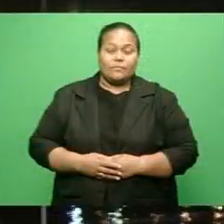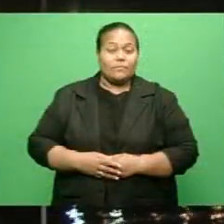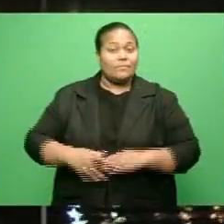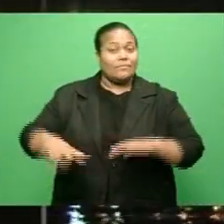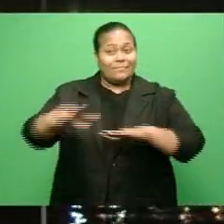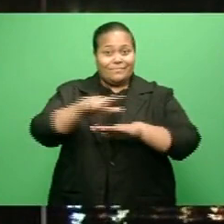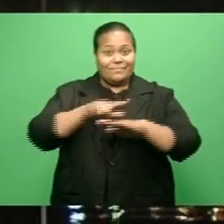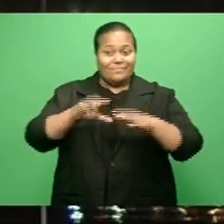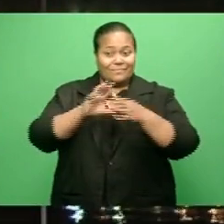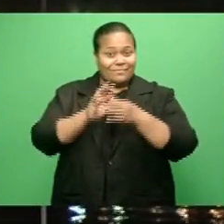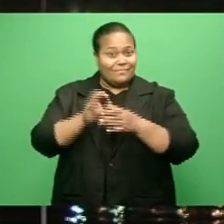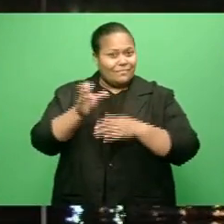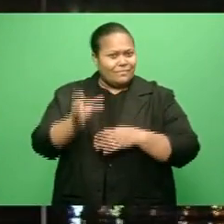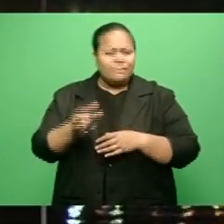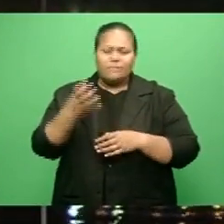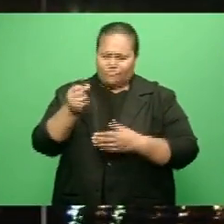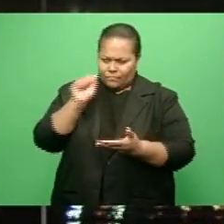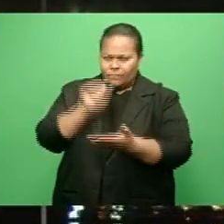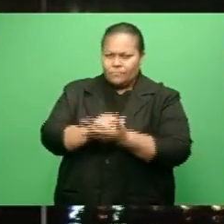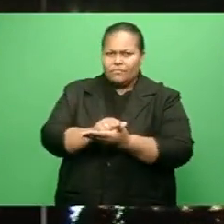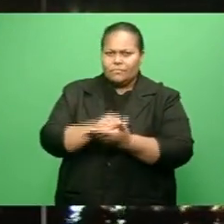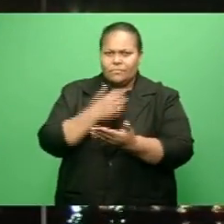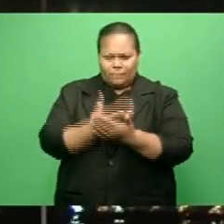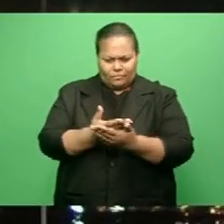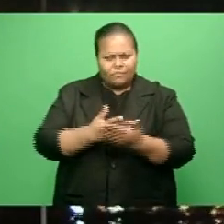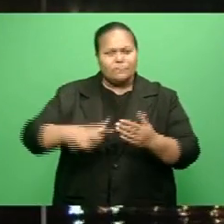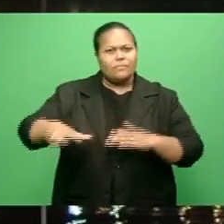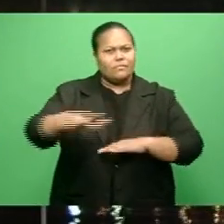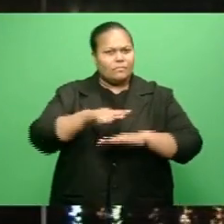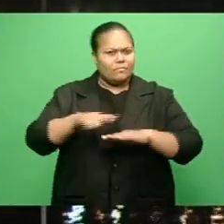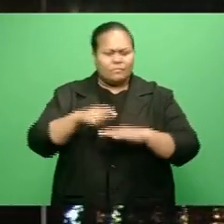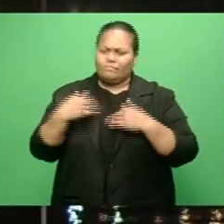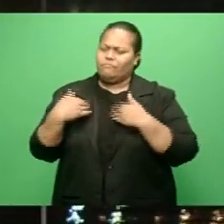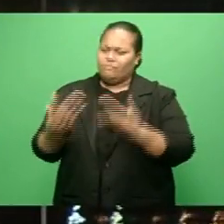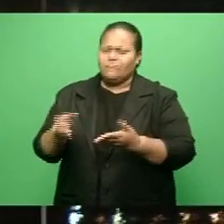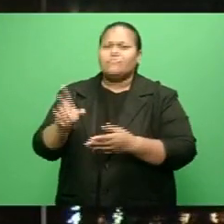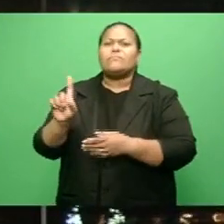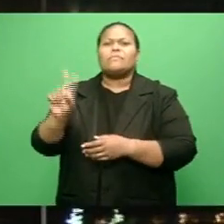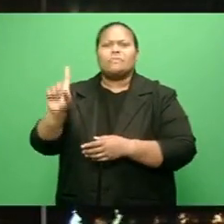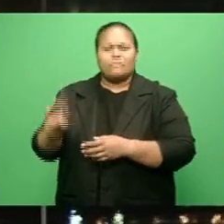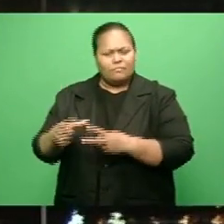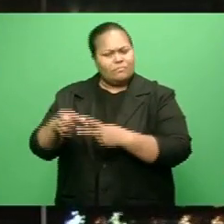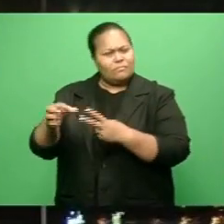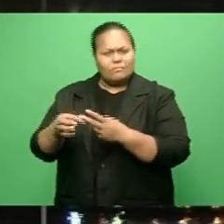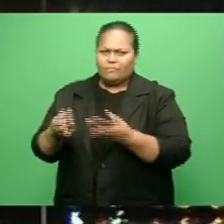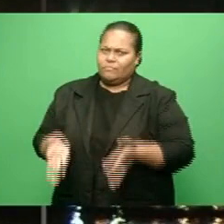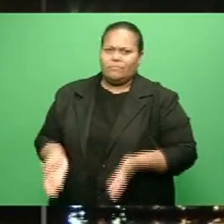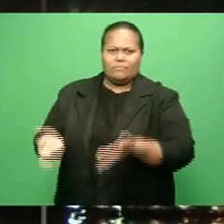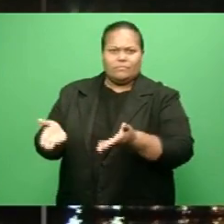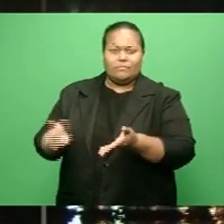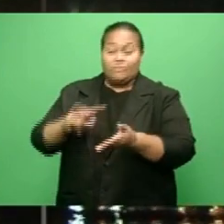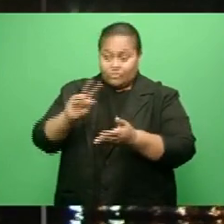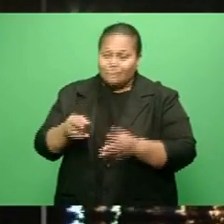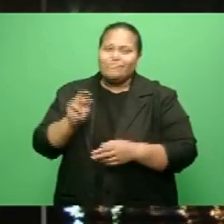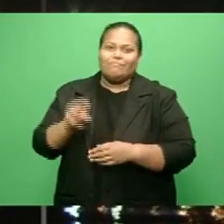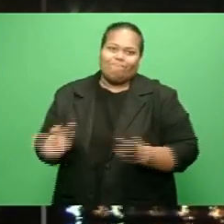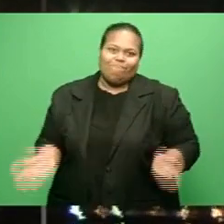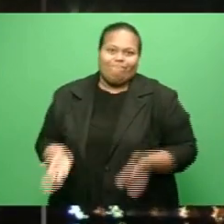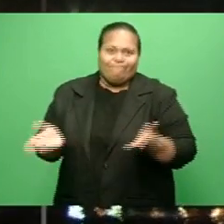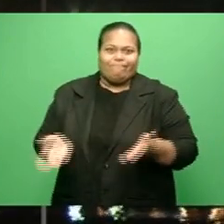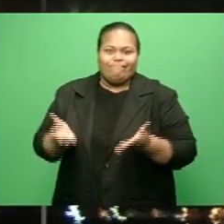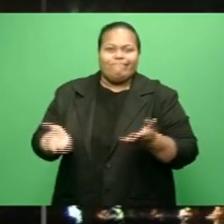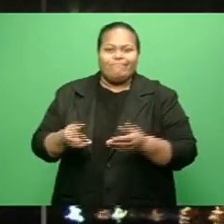Landowners have the right over their land and it is upon them to decide what they do with it. However, they are being encouraged to utilise it to grow